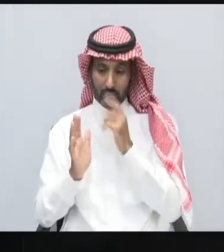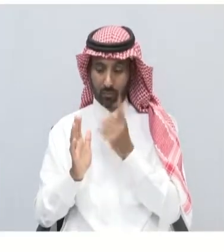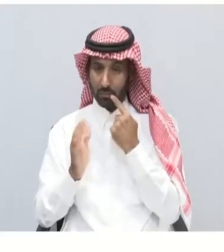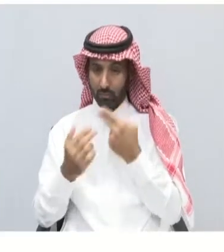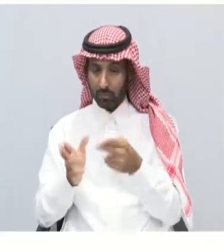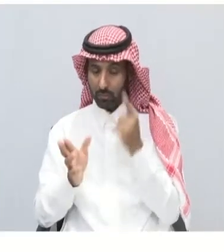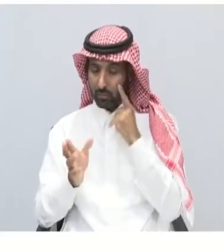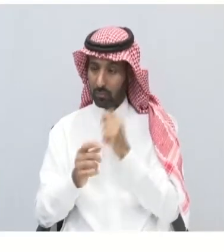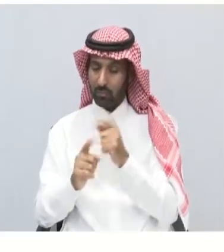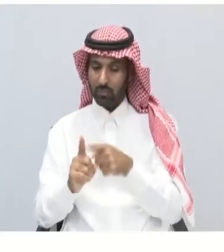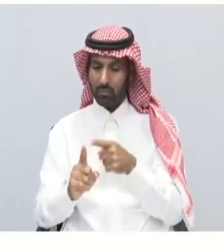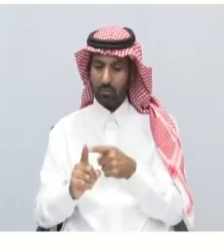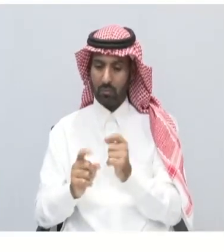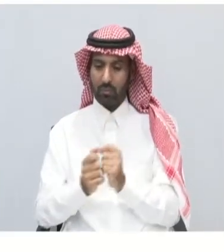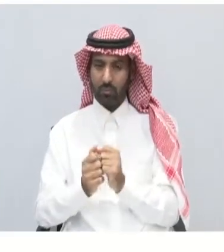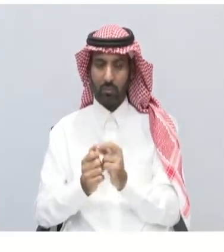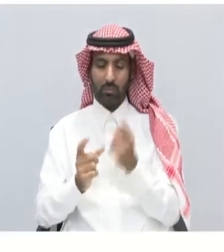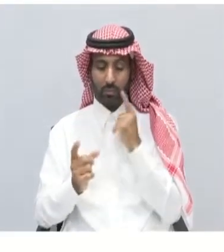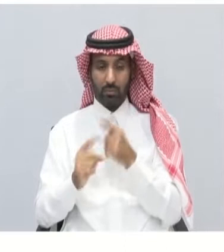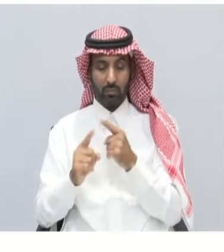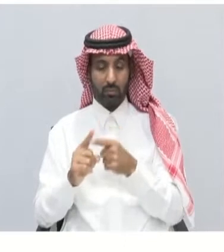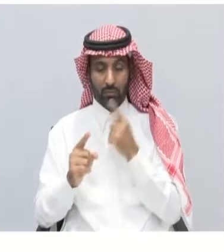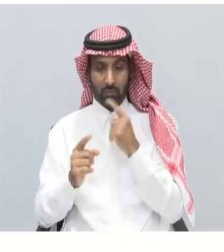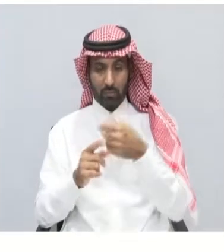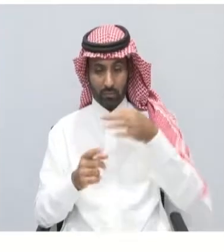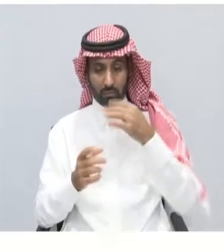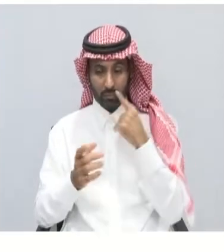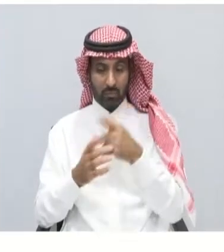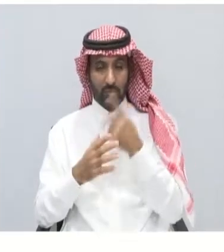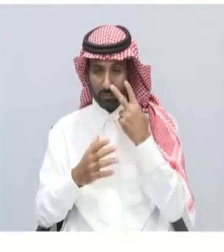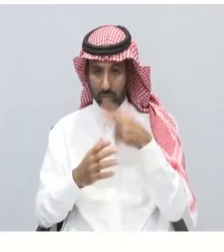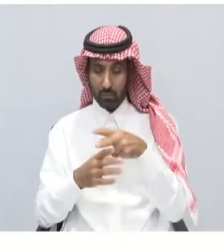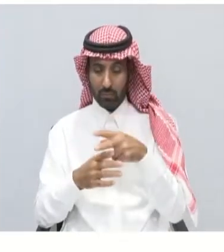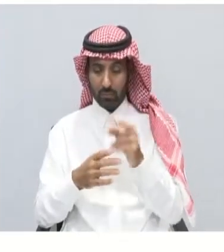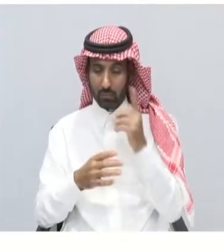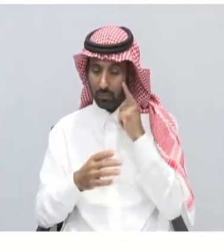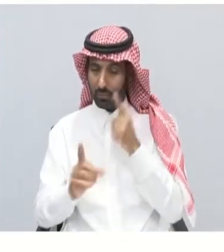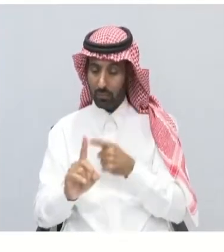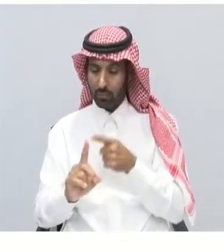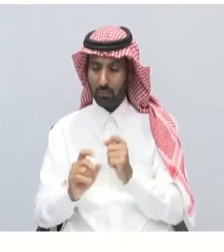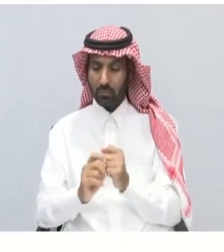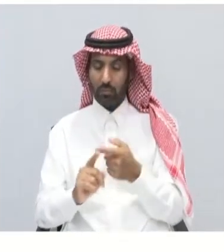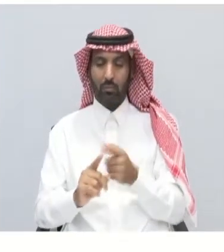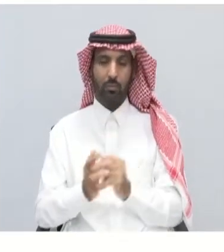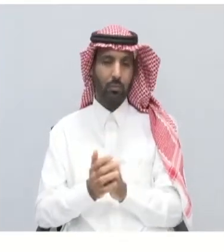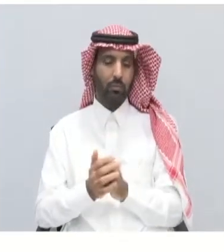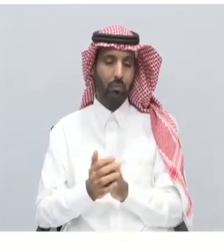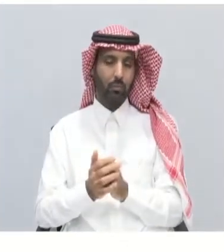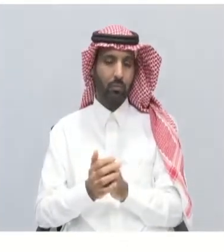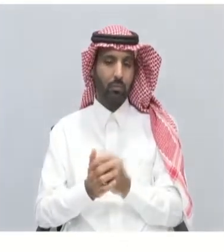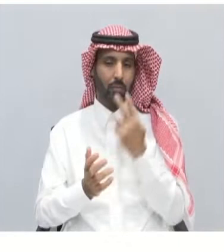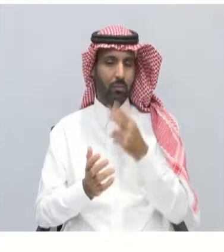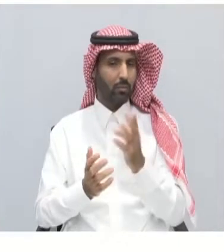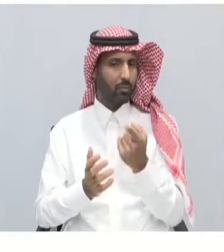beginning, complaints. Here, this is the page where they show complaints, okay? What